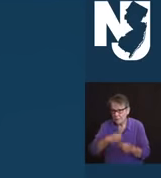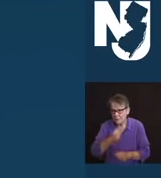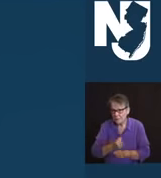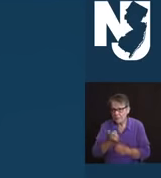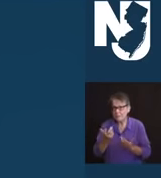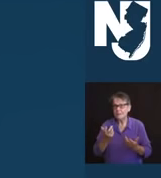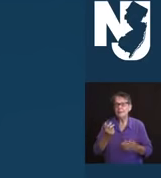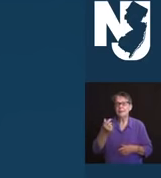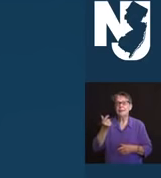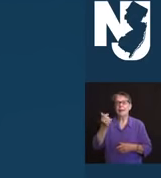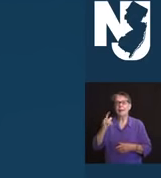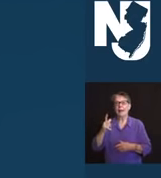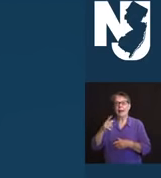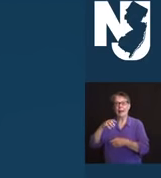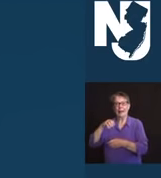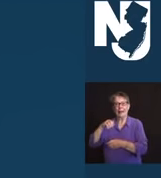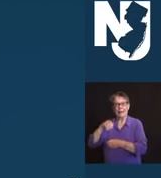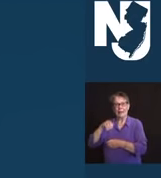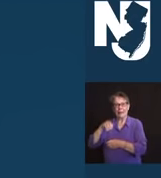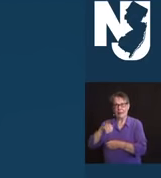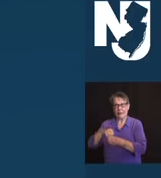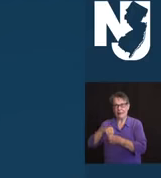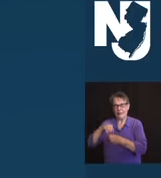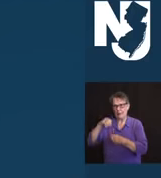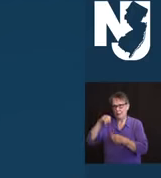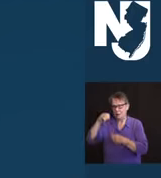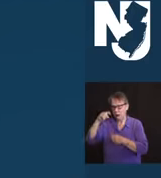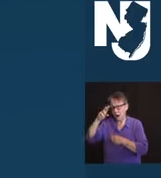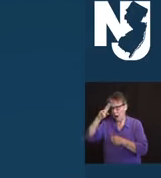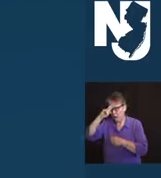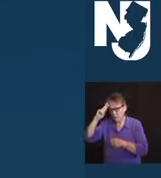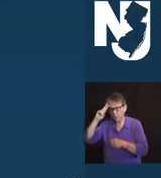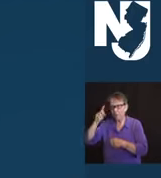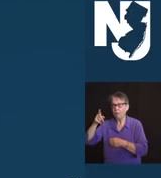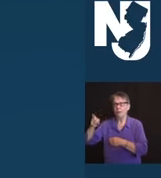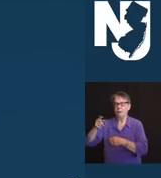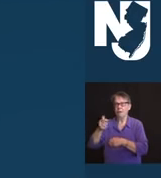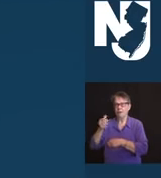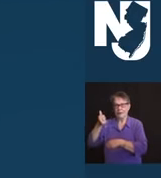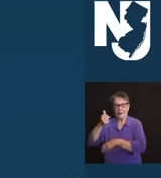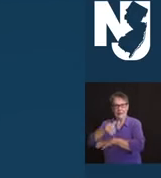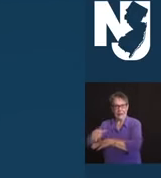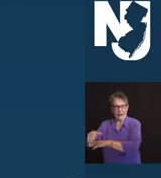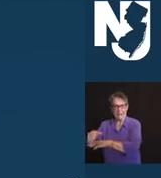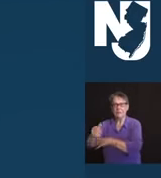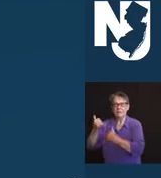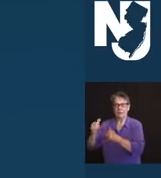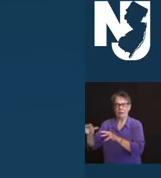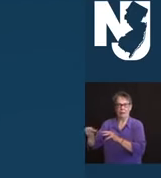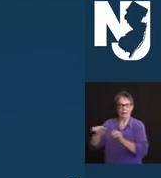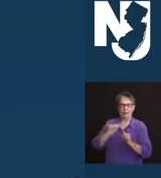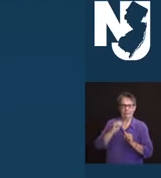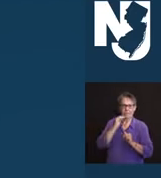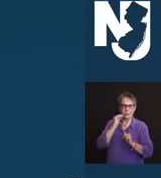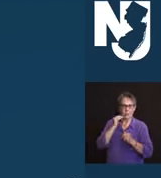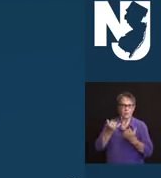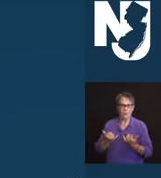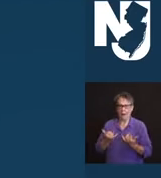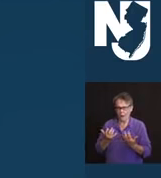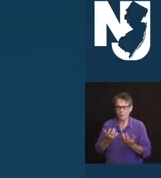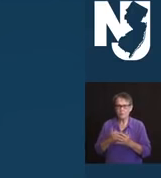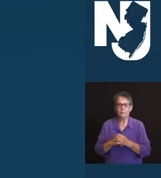COVID-19. She says she feels good on most days, although she's crushed by Al's loss. But she wanted me to give a particular shout out to the